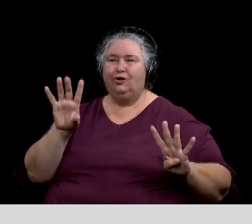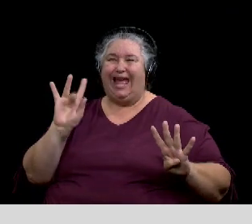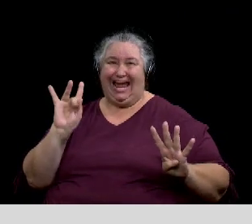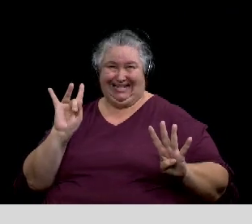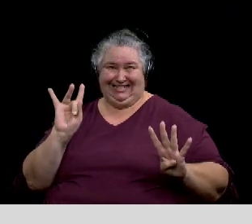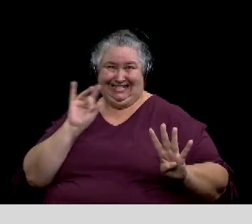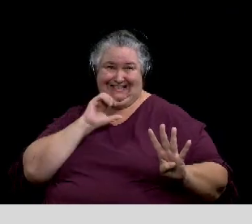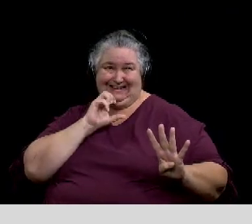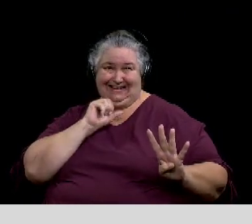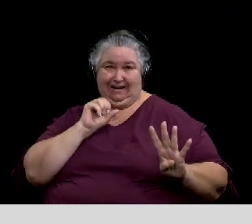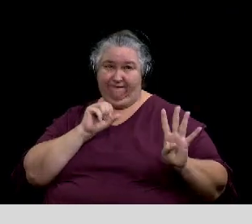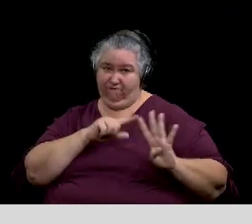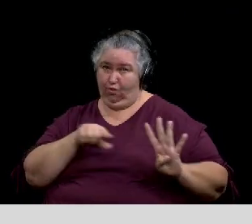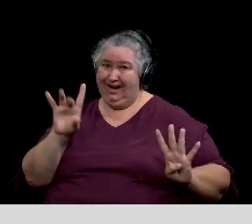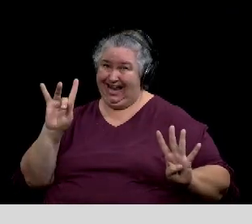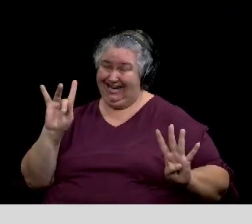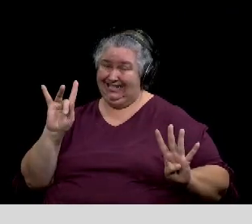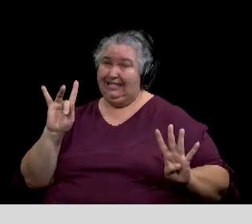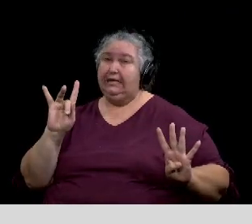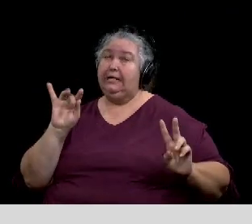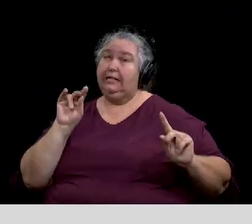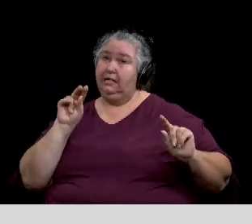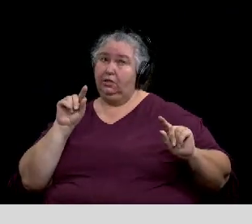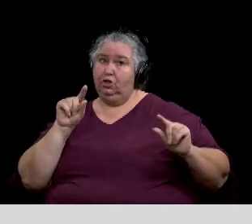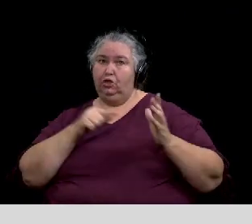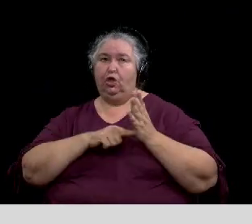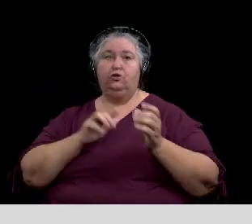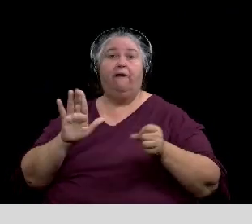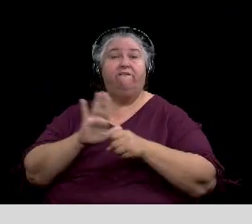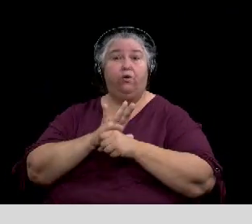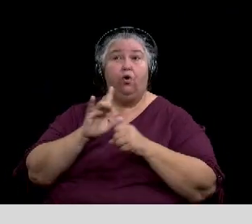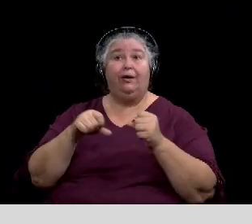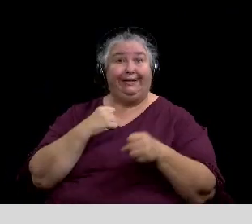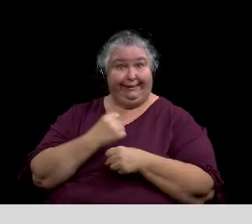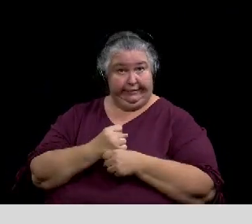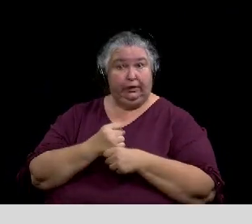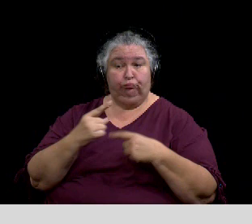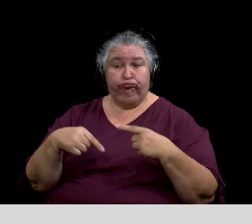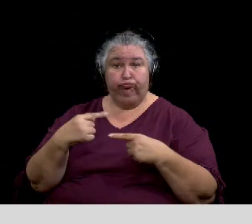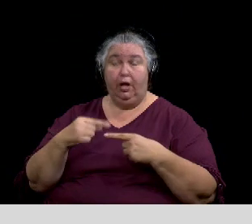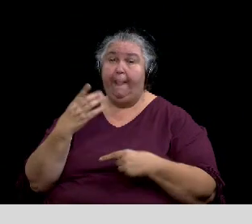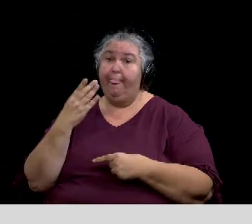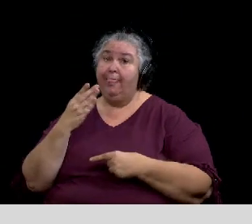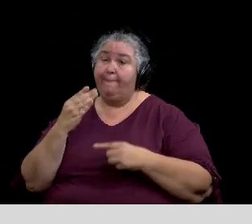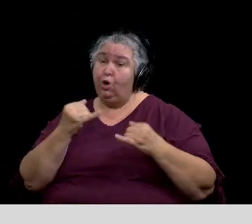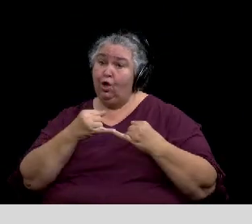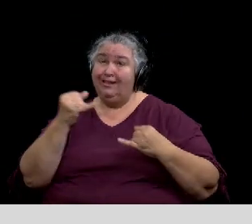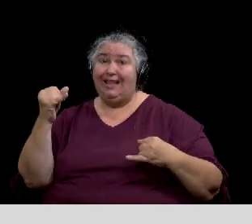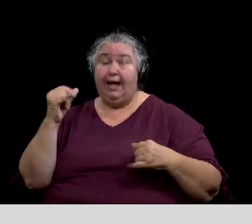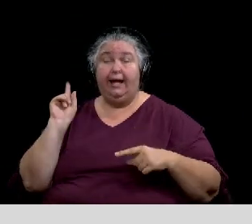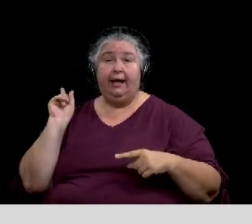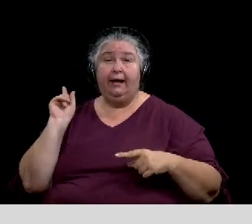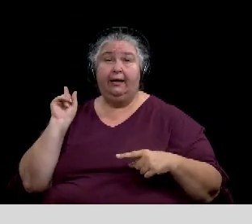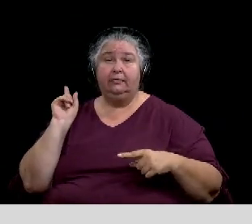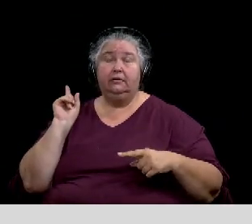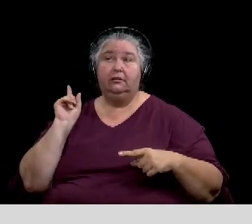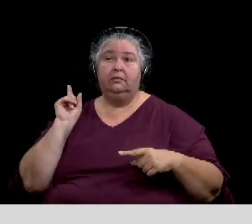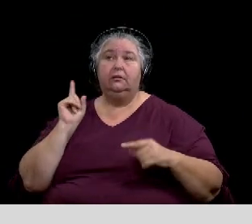is a timeline that shows a full calendar year, and this blue line indicates the